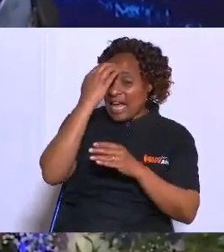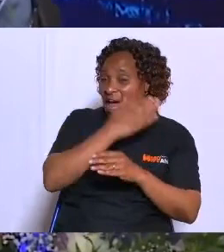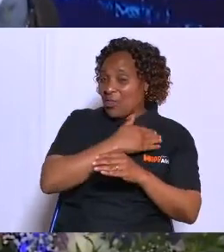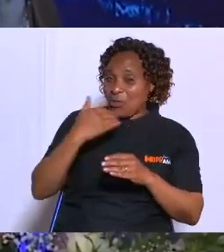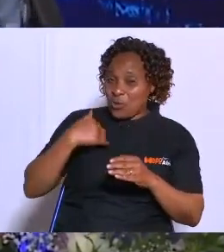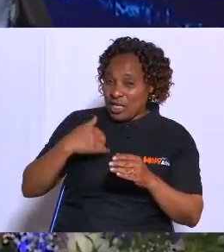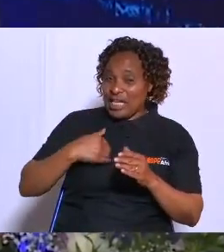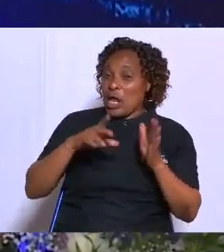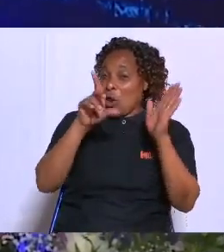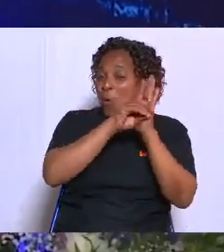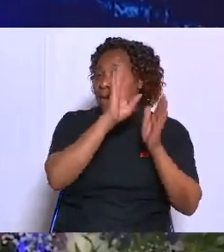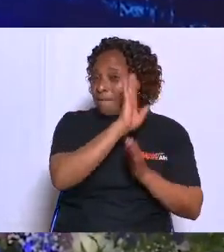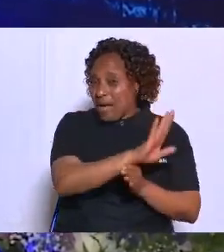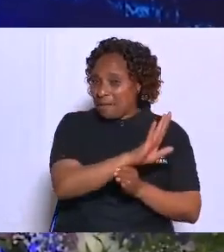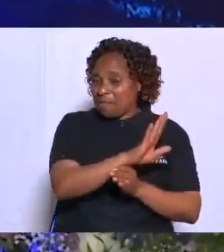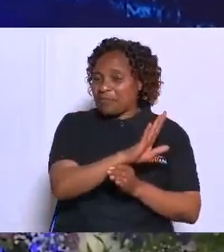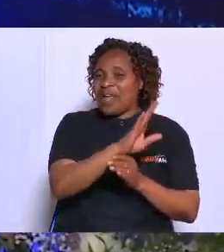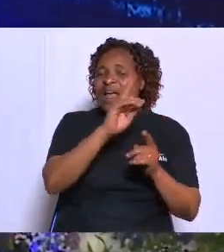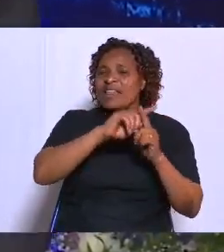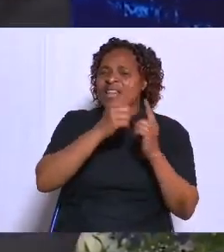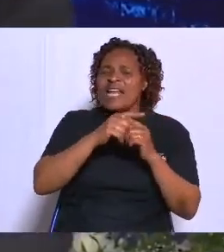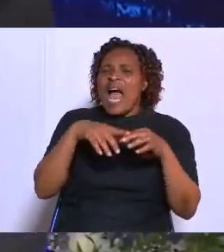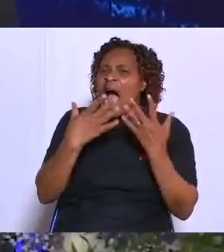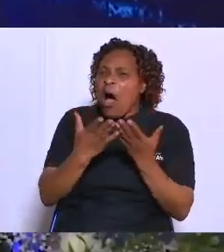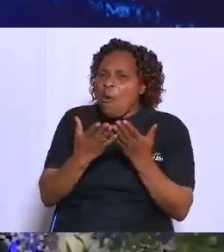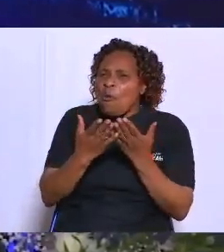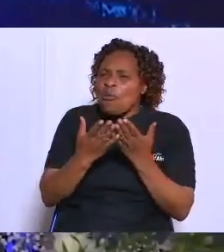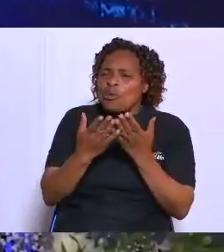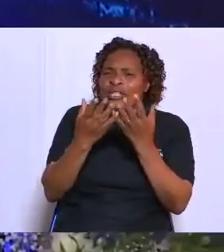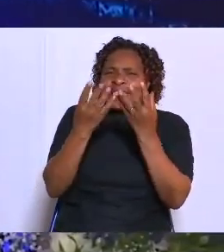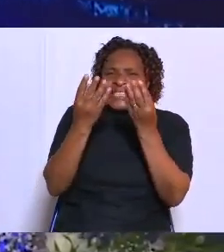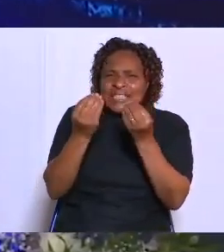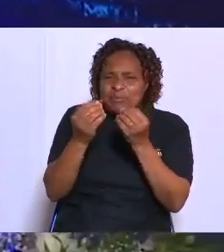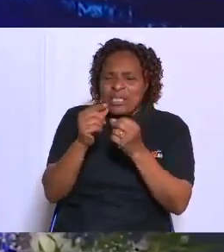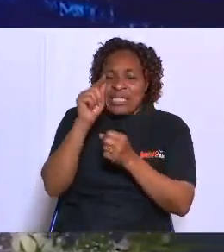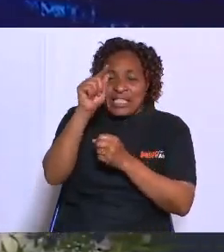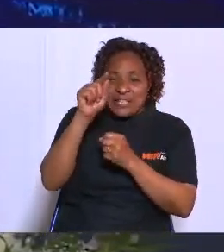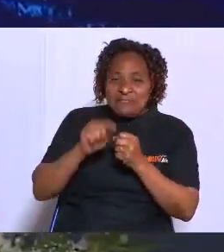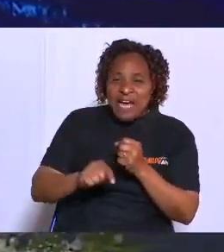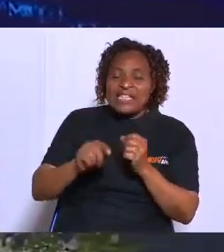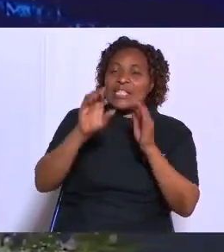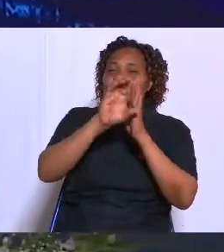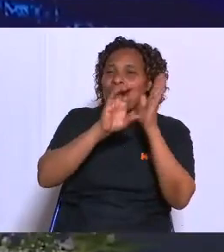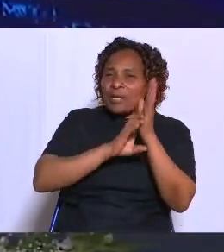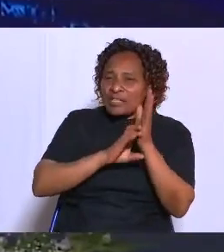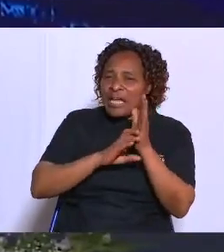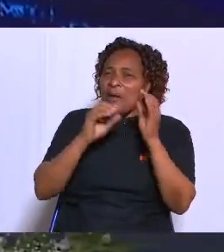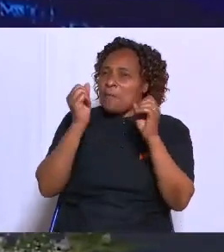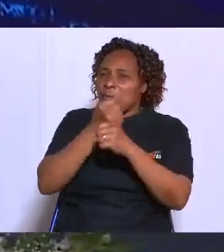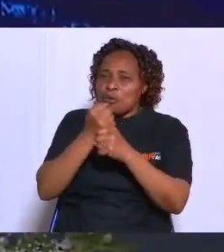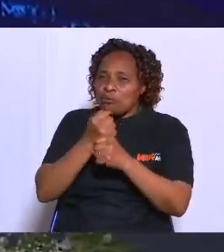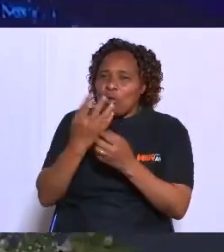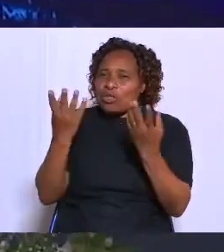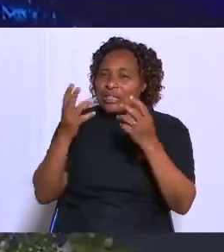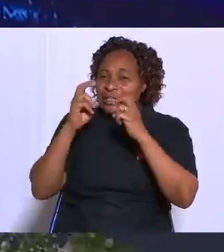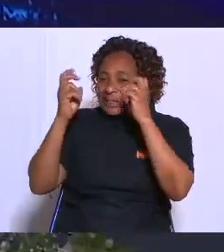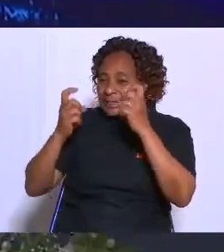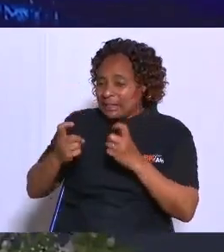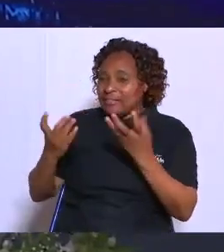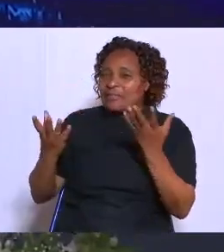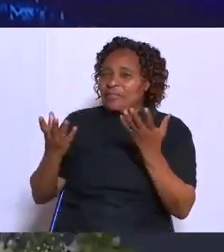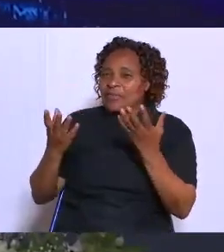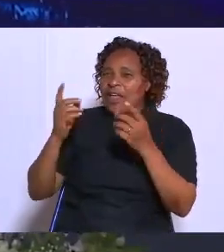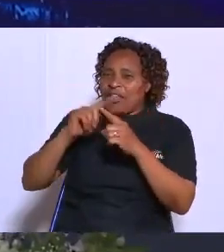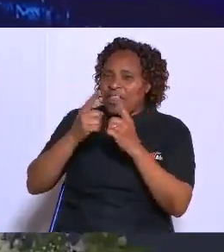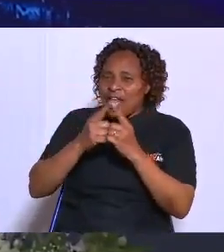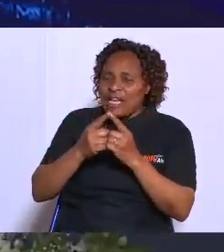to the Sabbath but then how do you get 10 you simply divide the Commandment thou shall not covet into two thou shalt